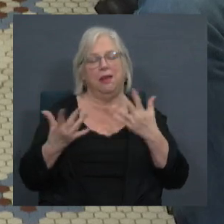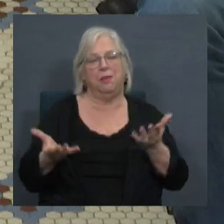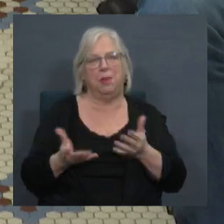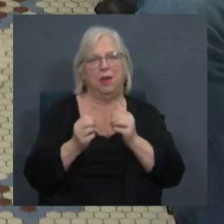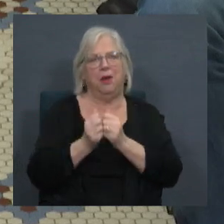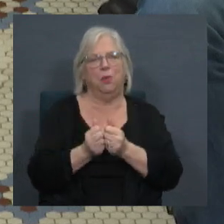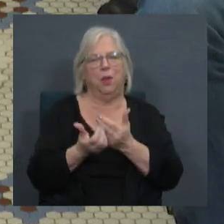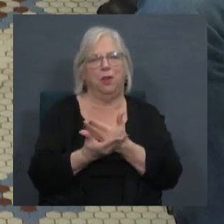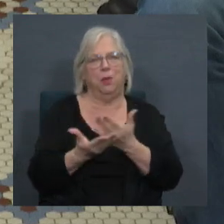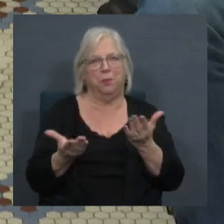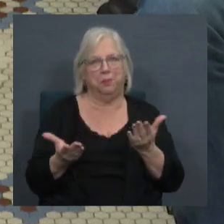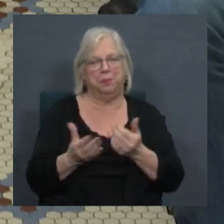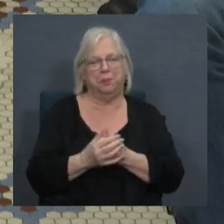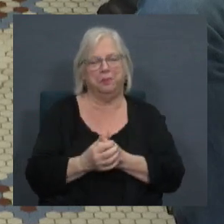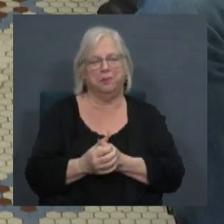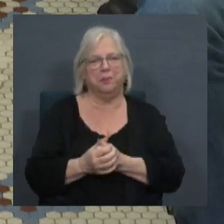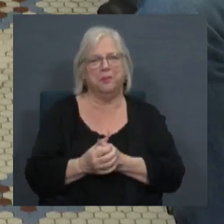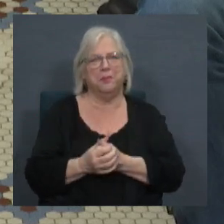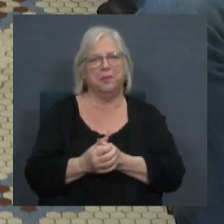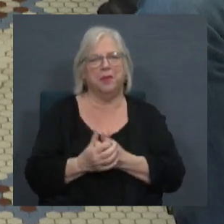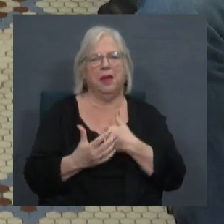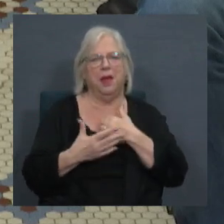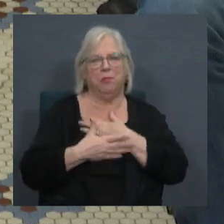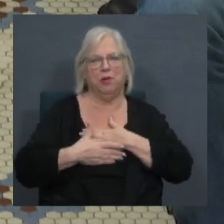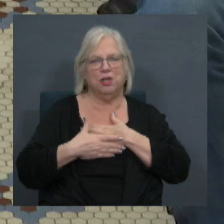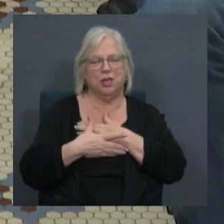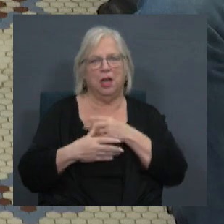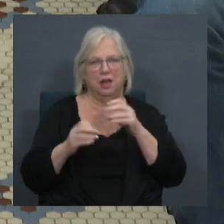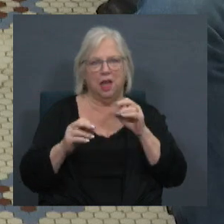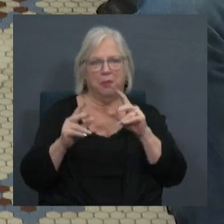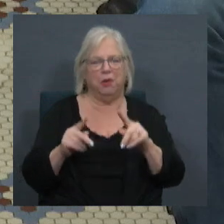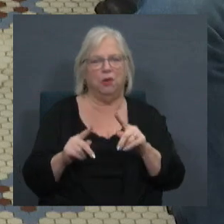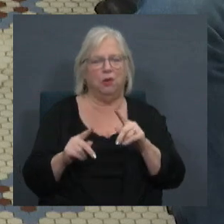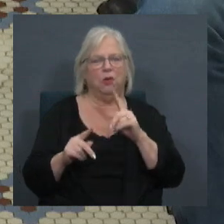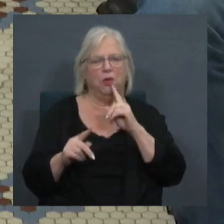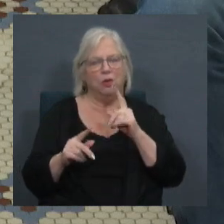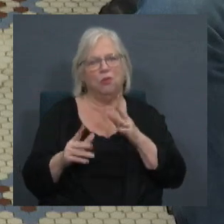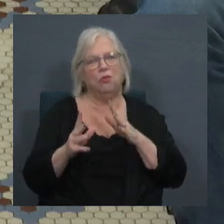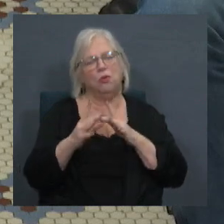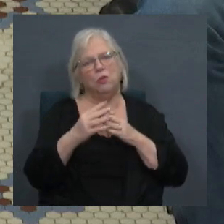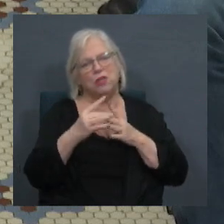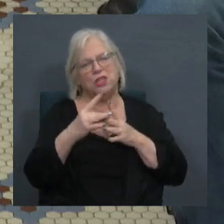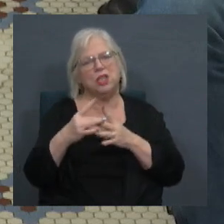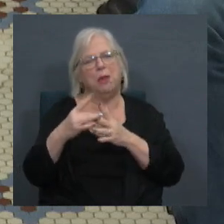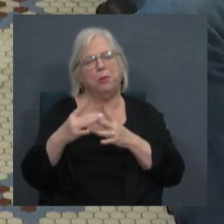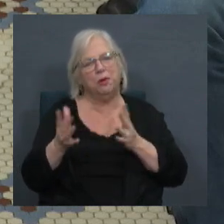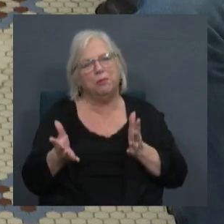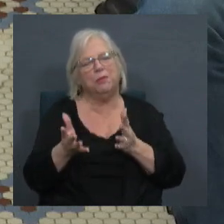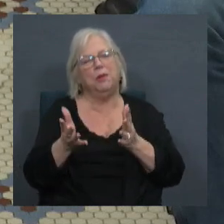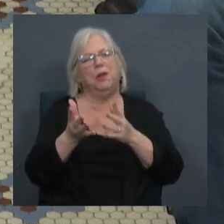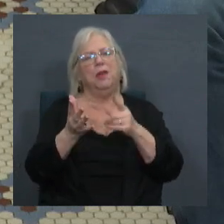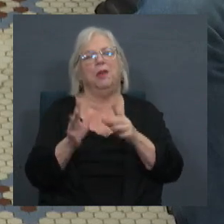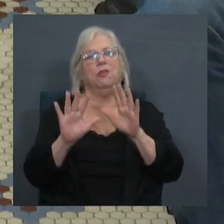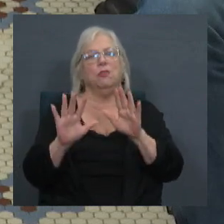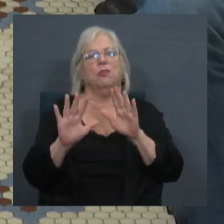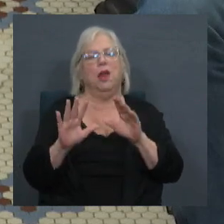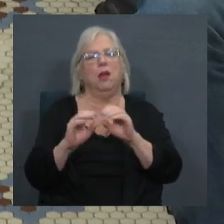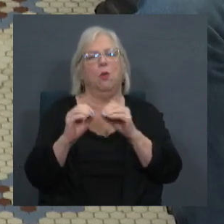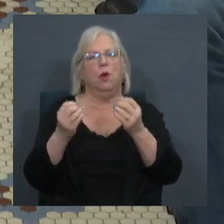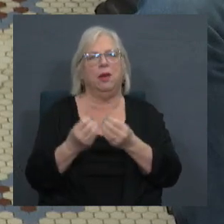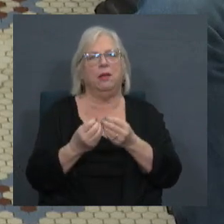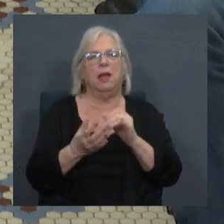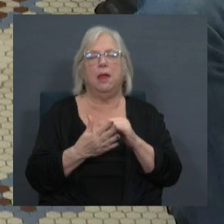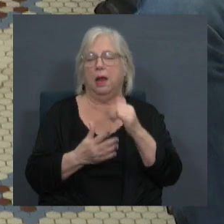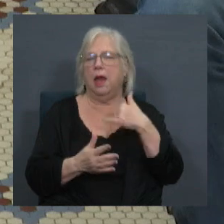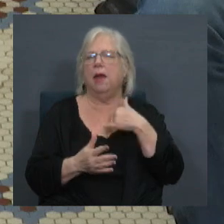you. I appreciate the opportunity to shepherd this great organization, which I've probably known a little bit longer